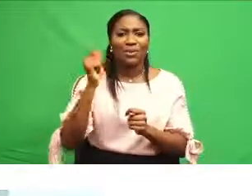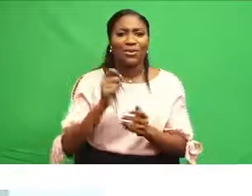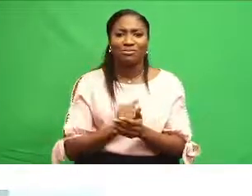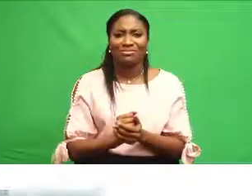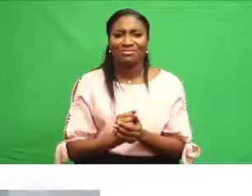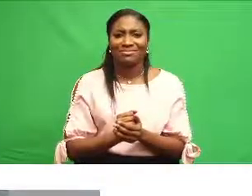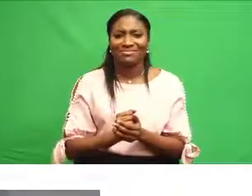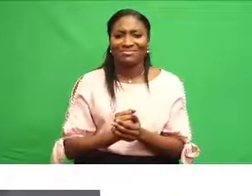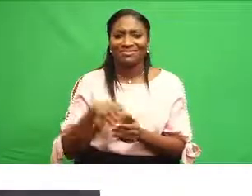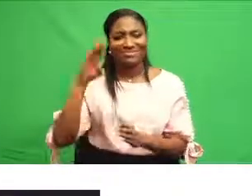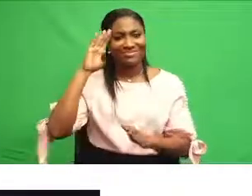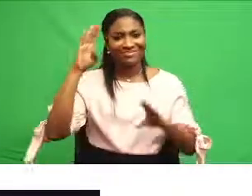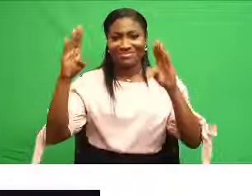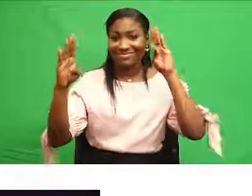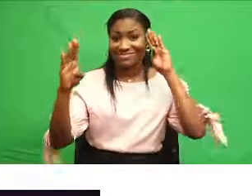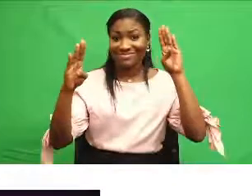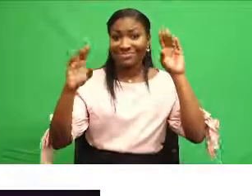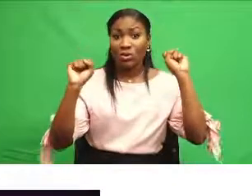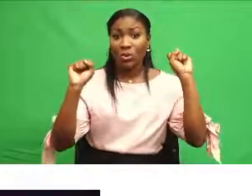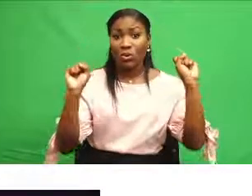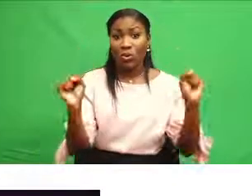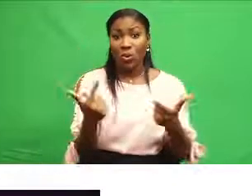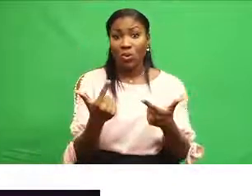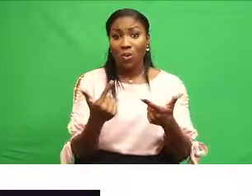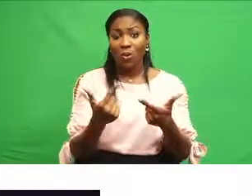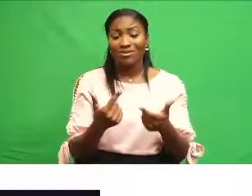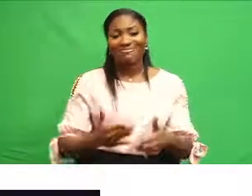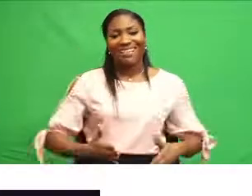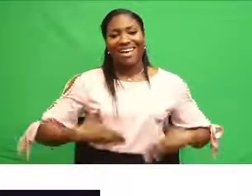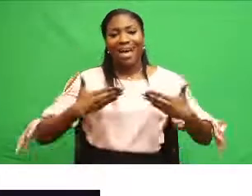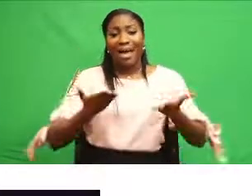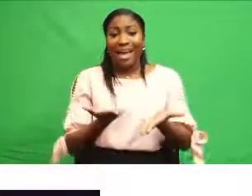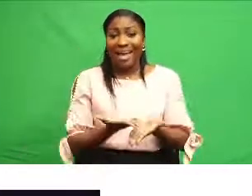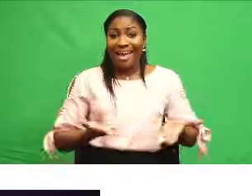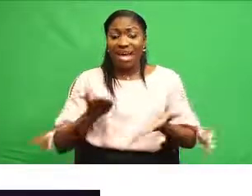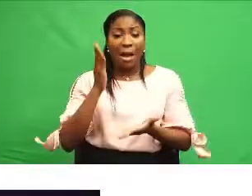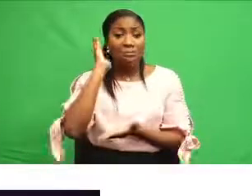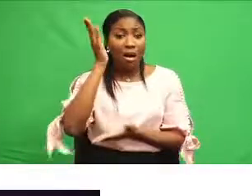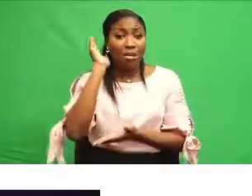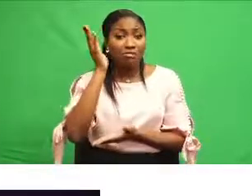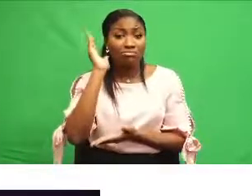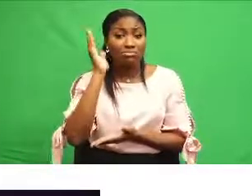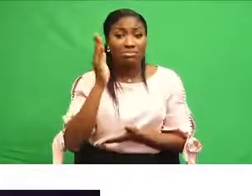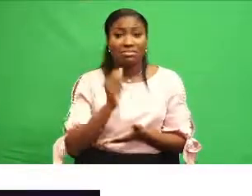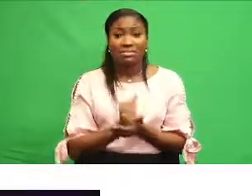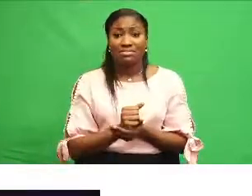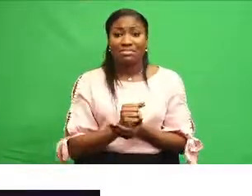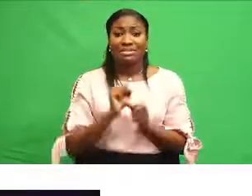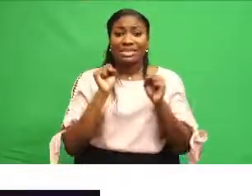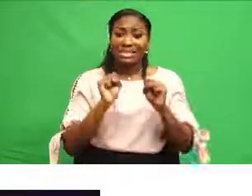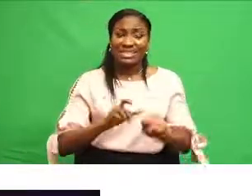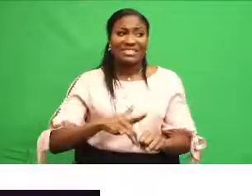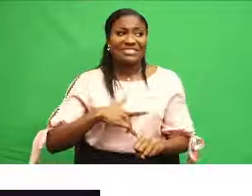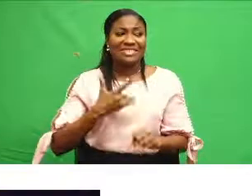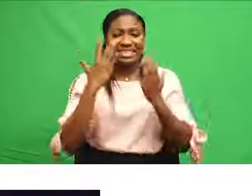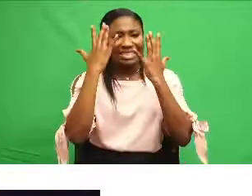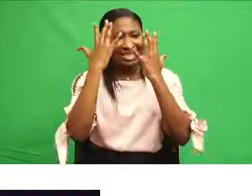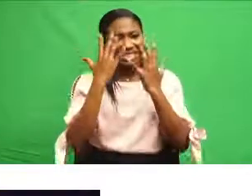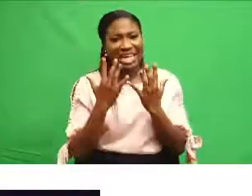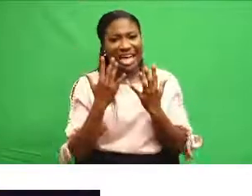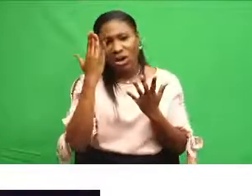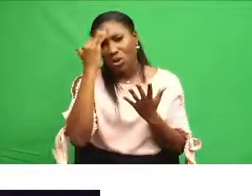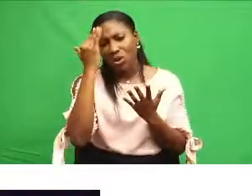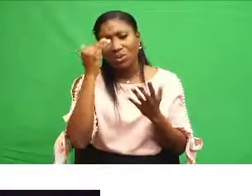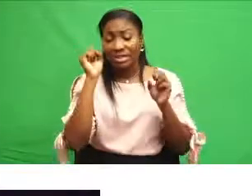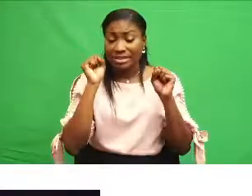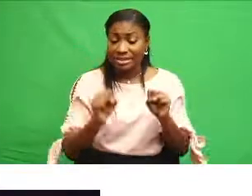Good day, everyone. It is indeed my pleasure to be here to speak to you on this issue, though it is one that makes us a bit sad to know that our elders are